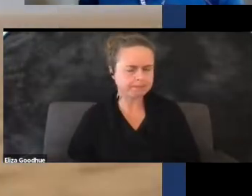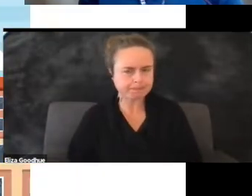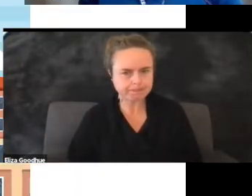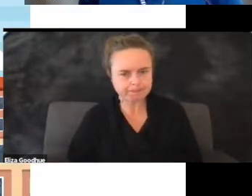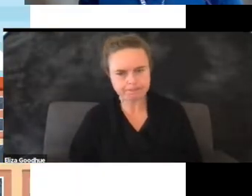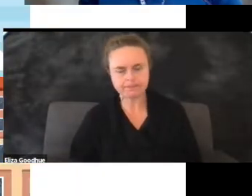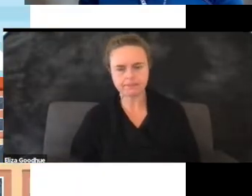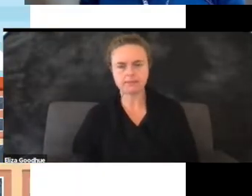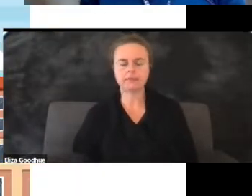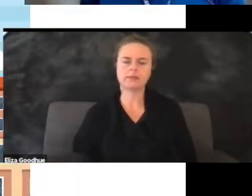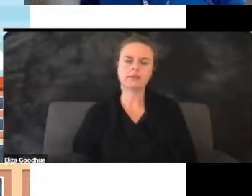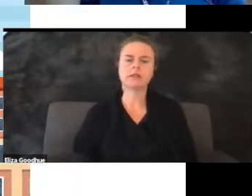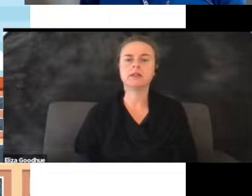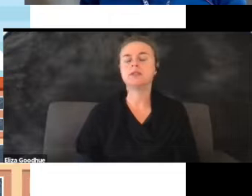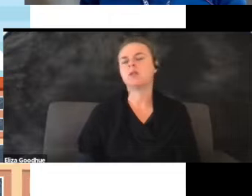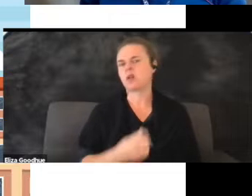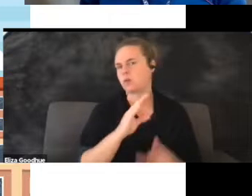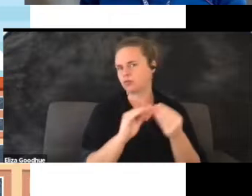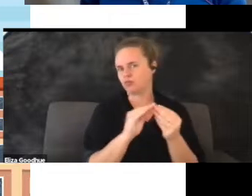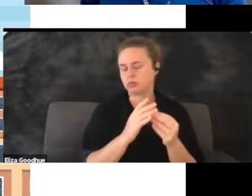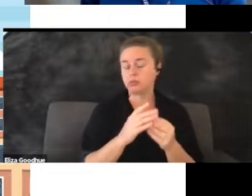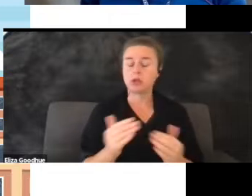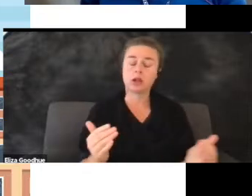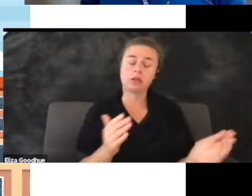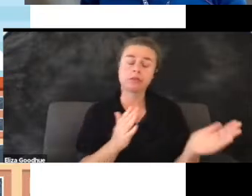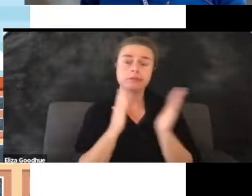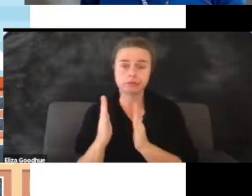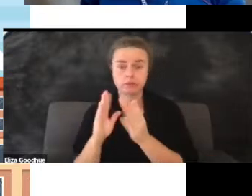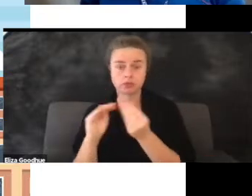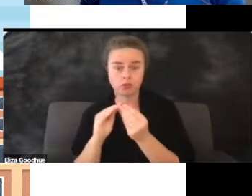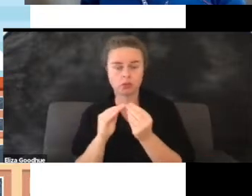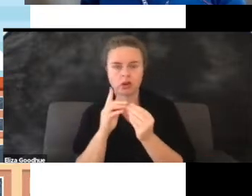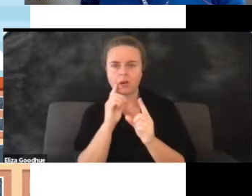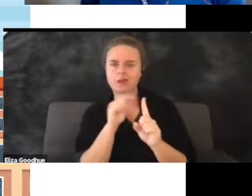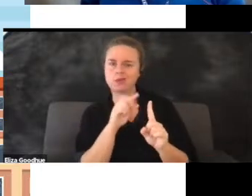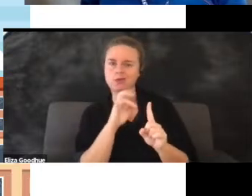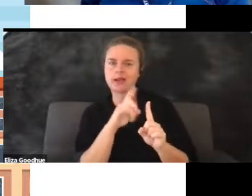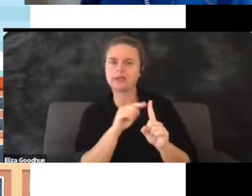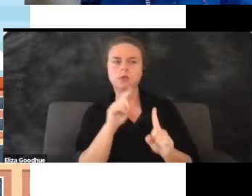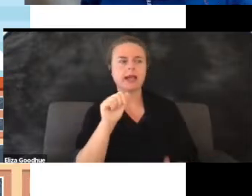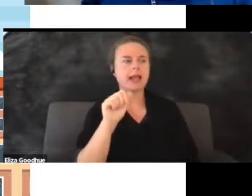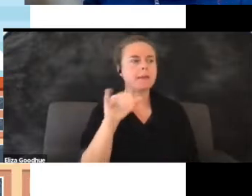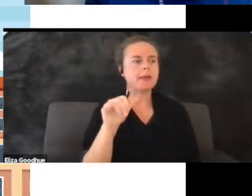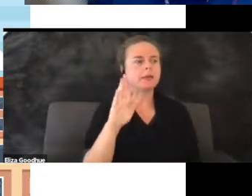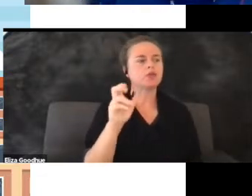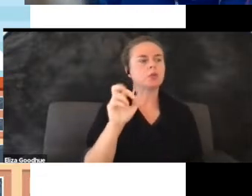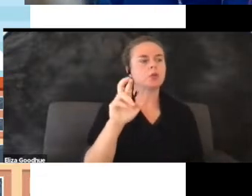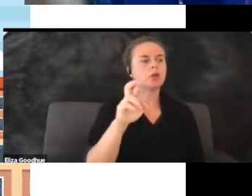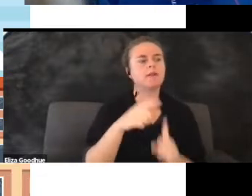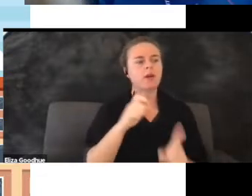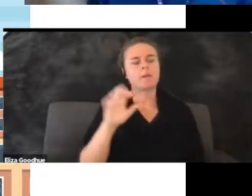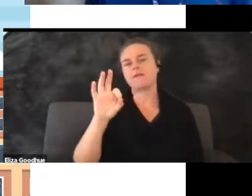So the next story I'm going to tell, and this is and I want to give credit to Amy Brewer, who's on this call from the Franklin Grand Isle Tobacco